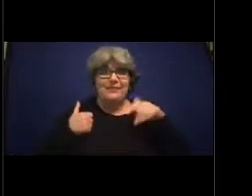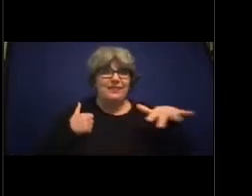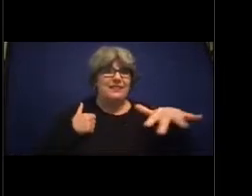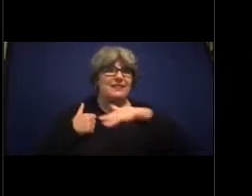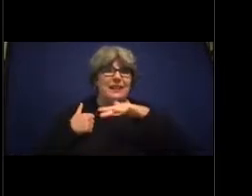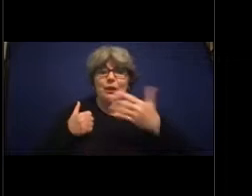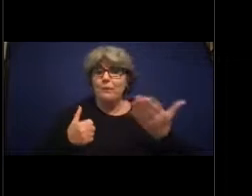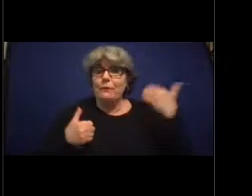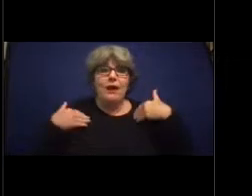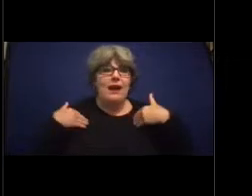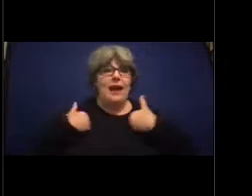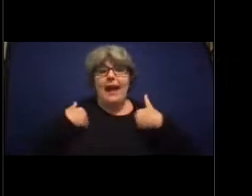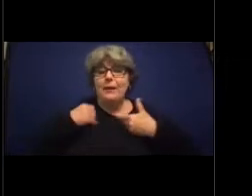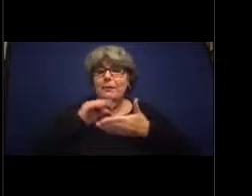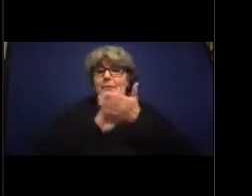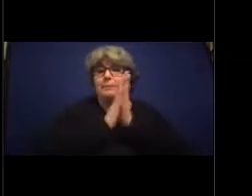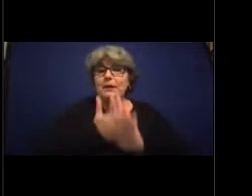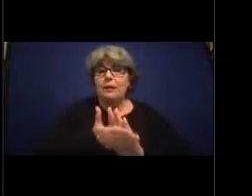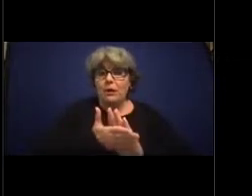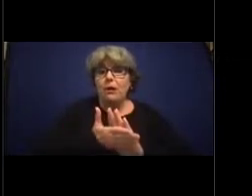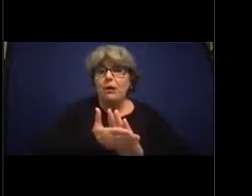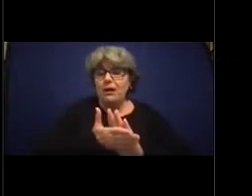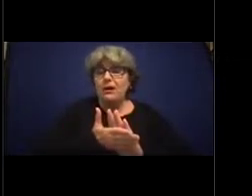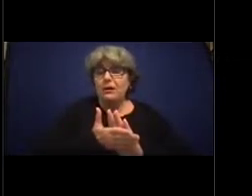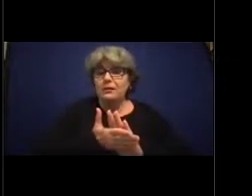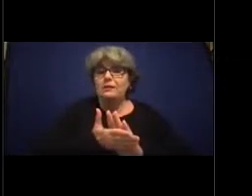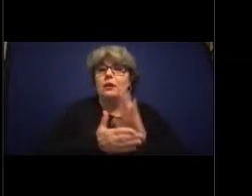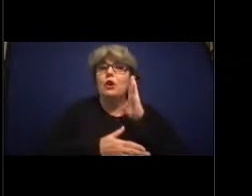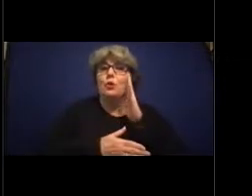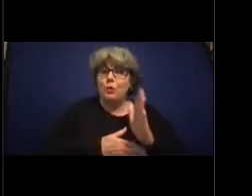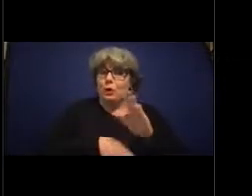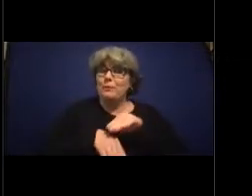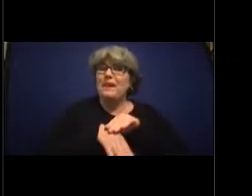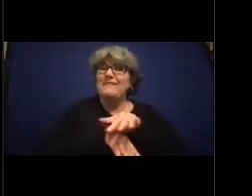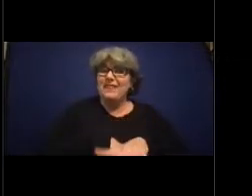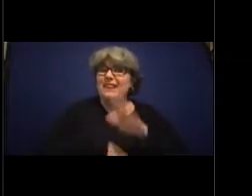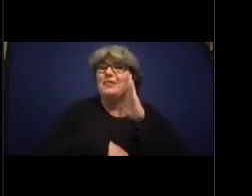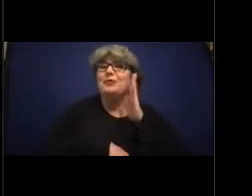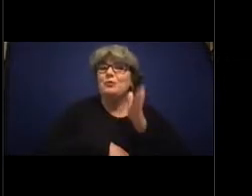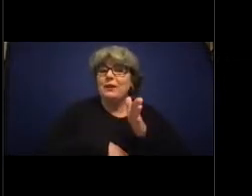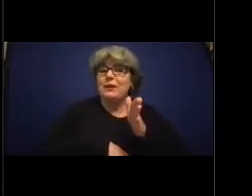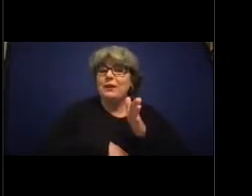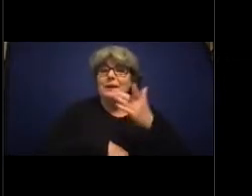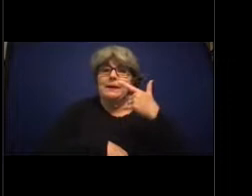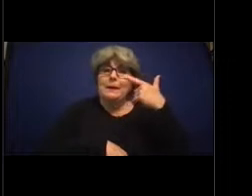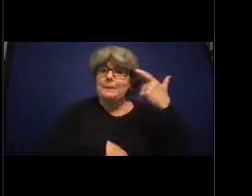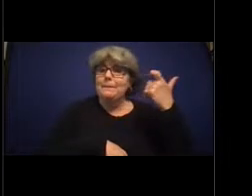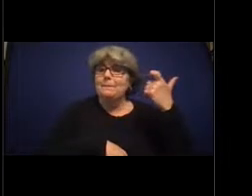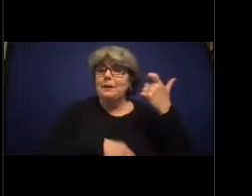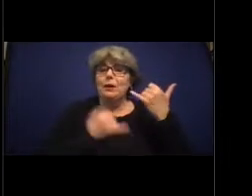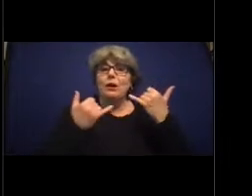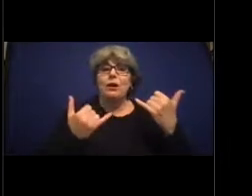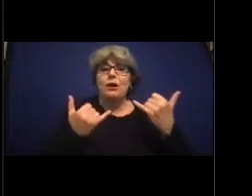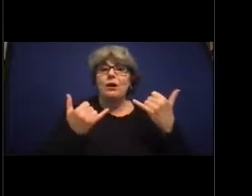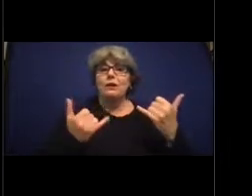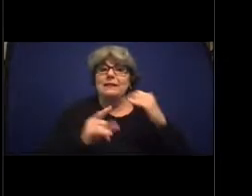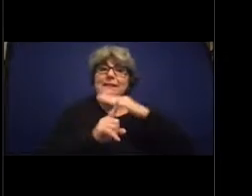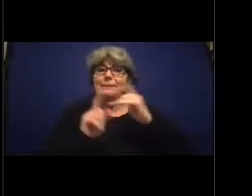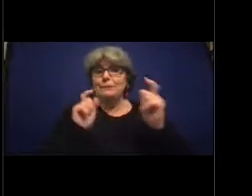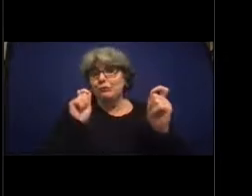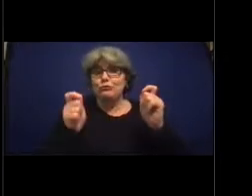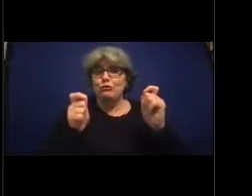our animals, because they're living at their range limits, are gonna be really affected because we're at this small temperature shift